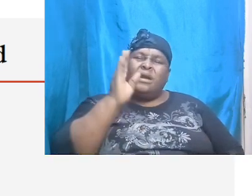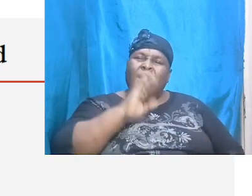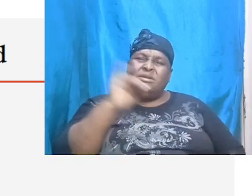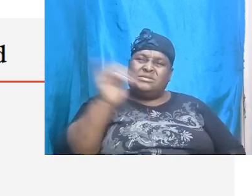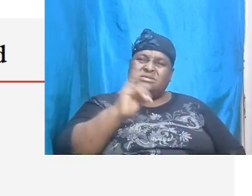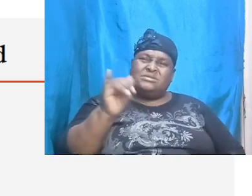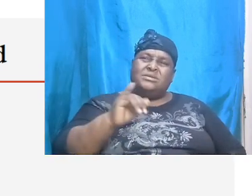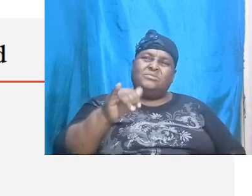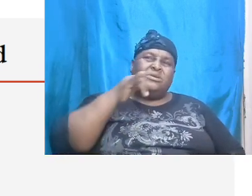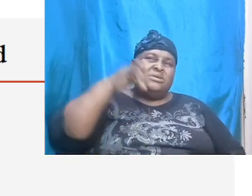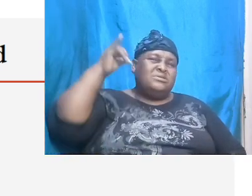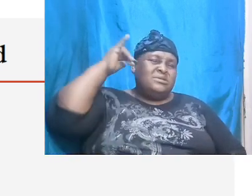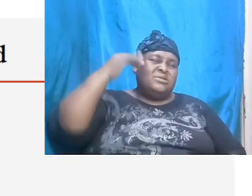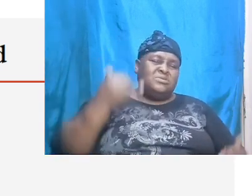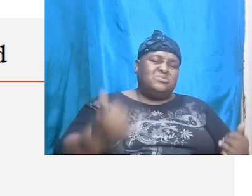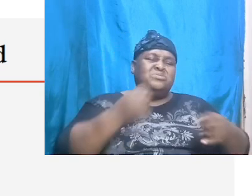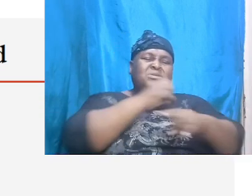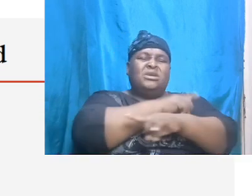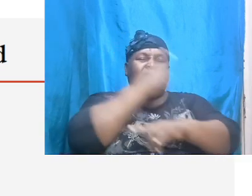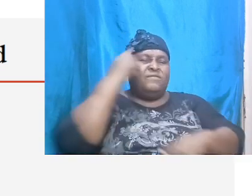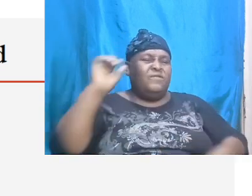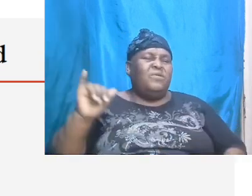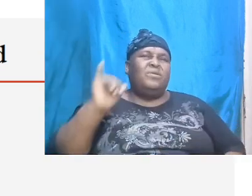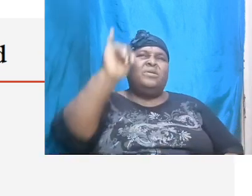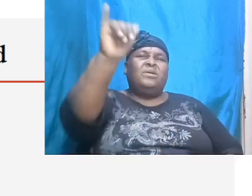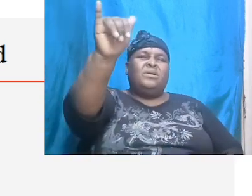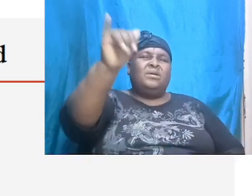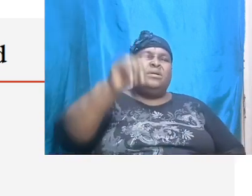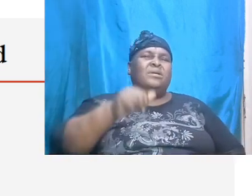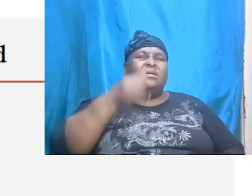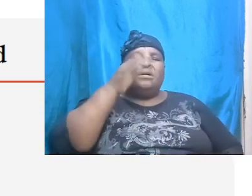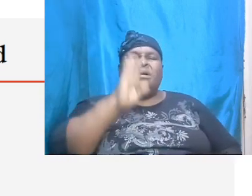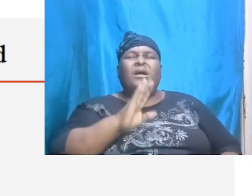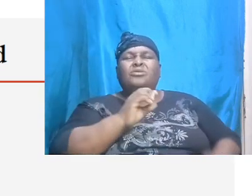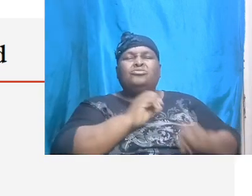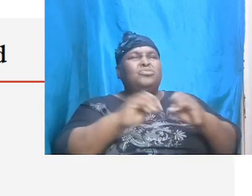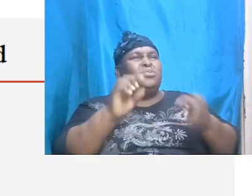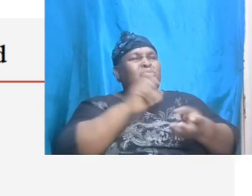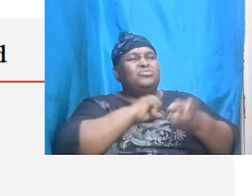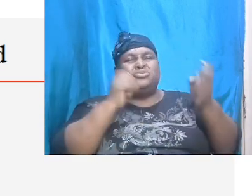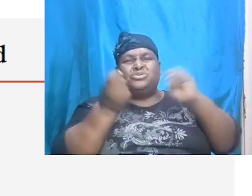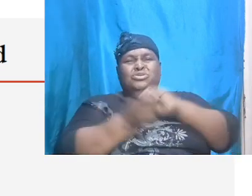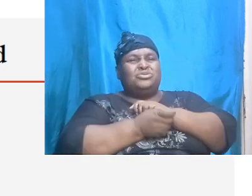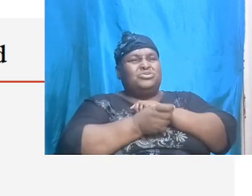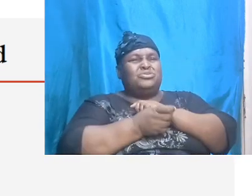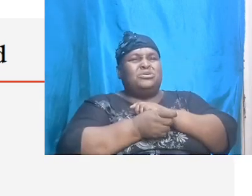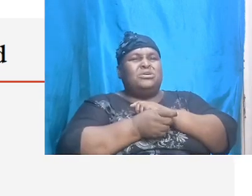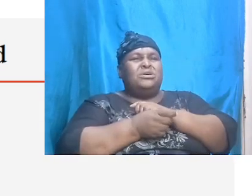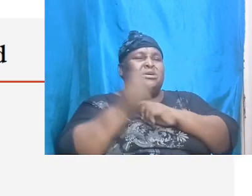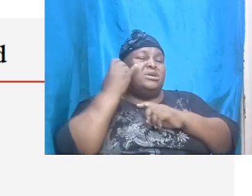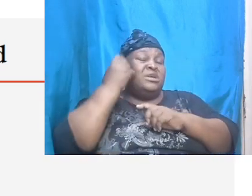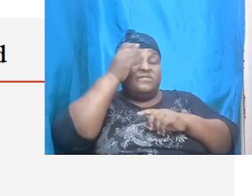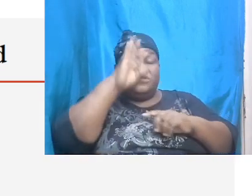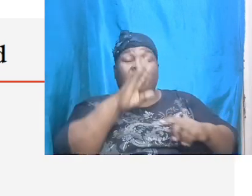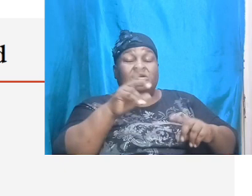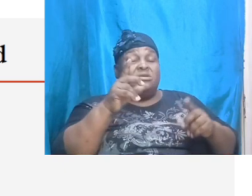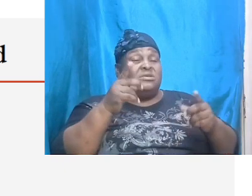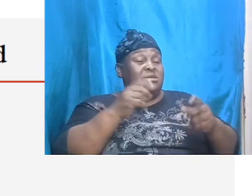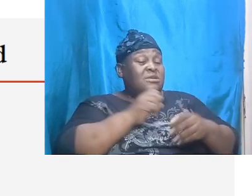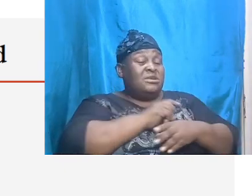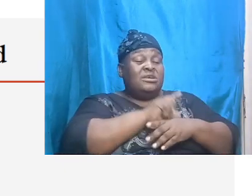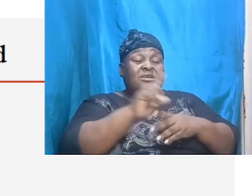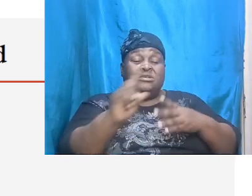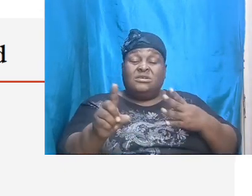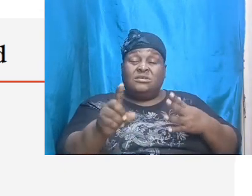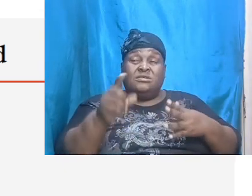yesterday, today, and forever. The Bible says he's immutable. He does not change. In other words, if God did it yesterday, he can do it today.